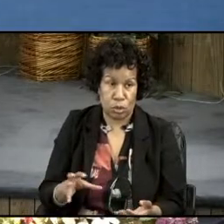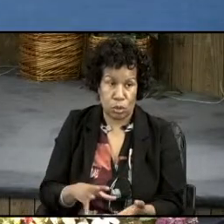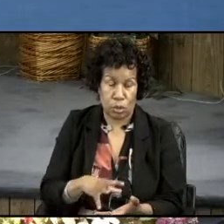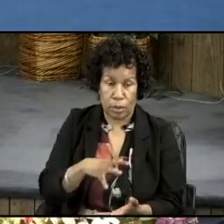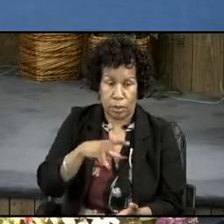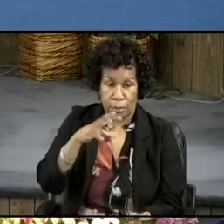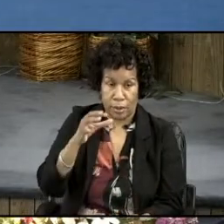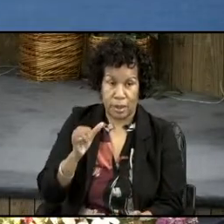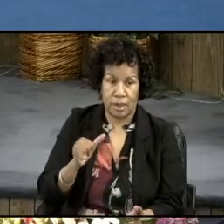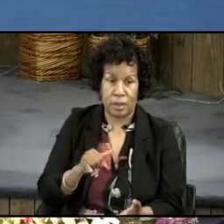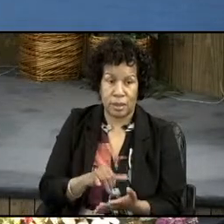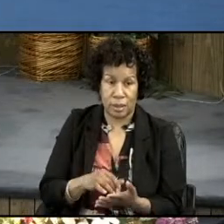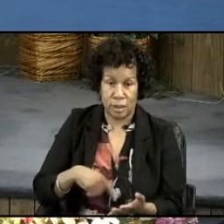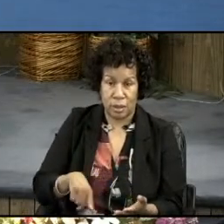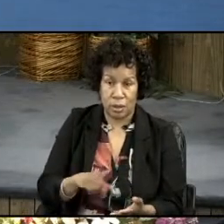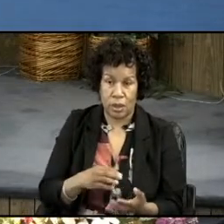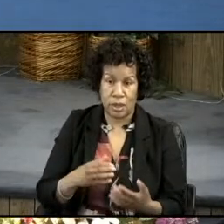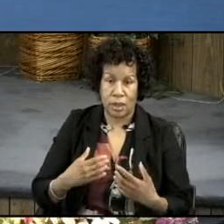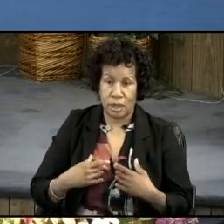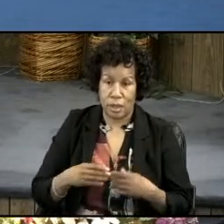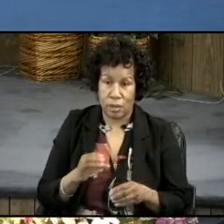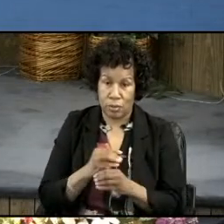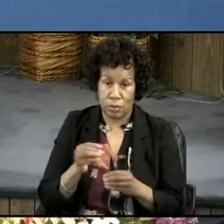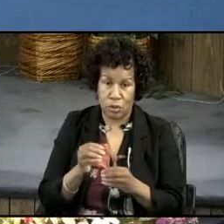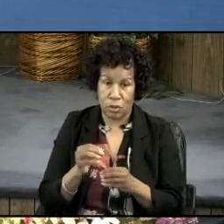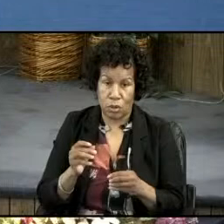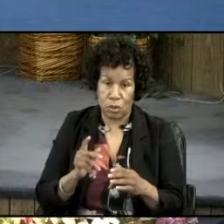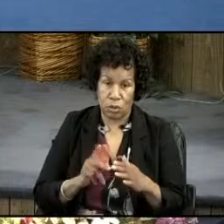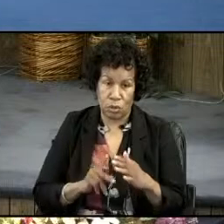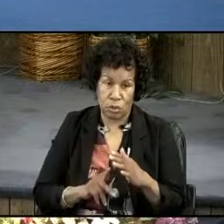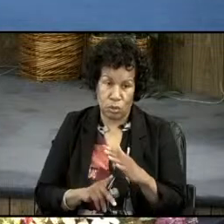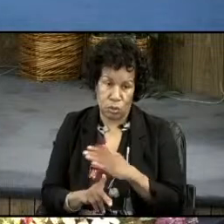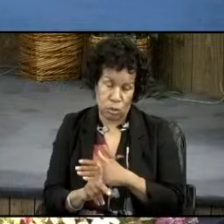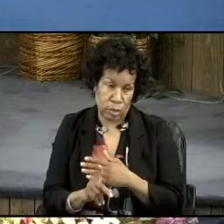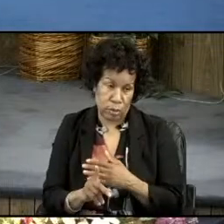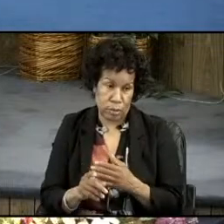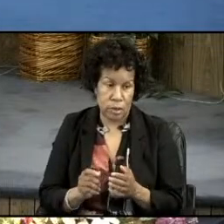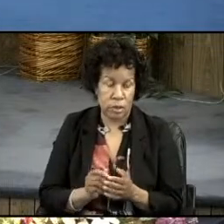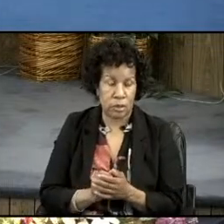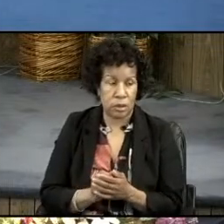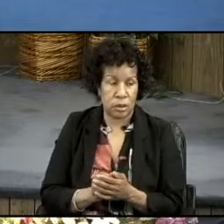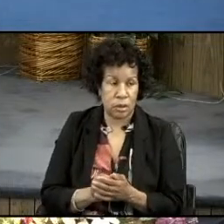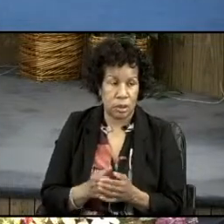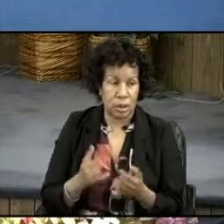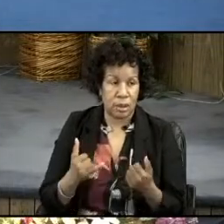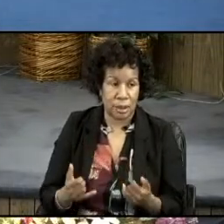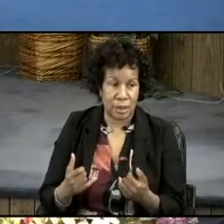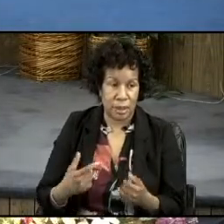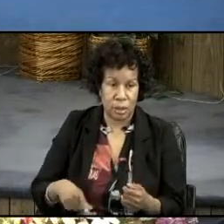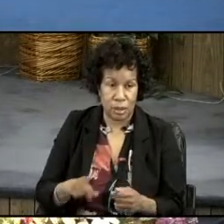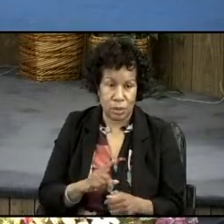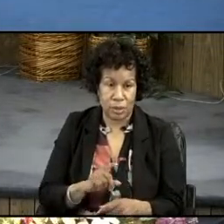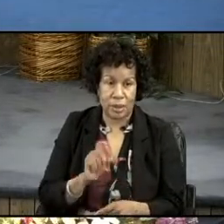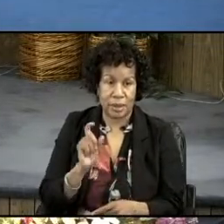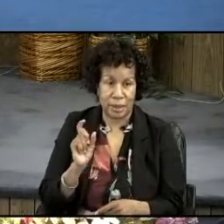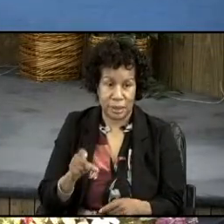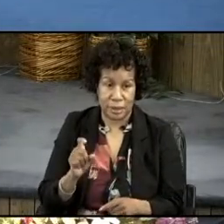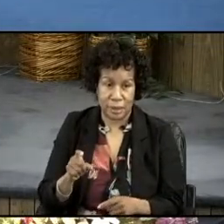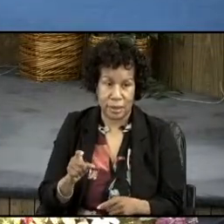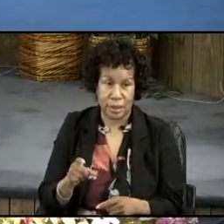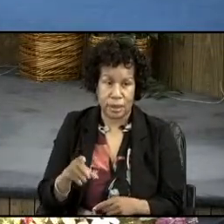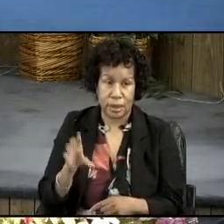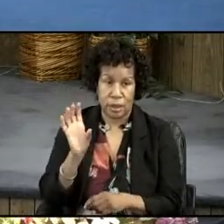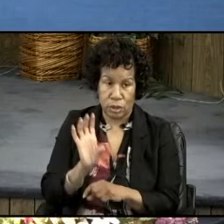weapons that can harm him, now it's time for me to go to my supernatural side of my church